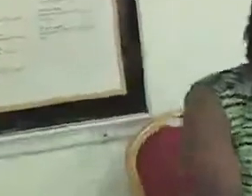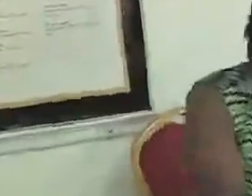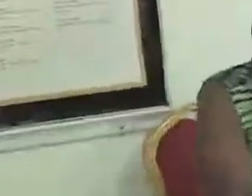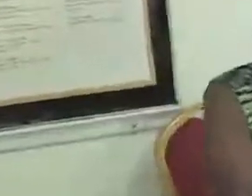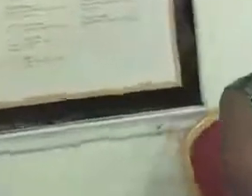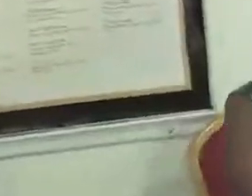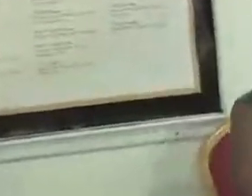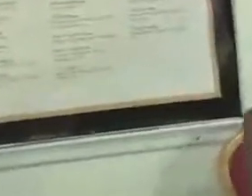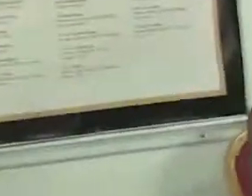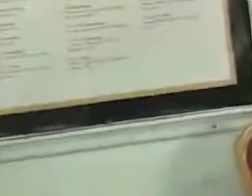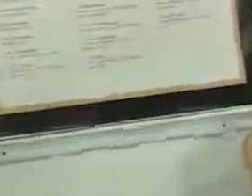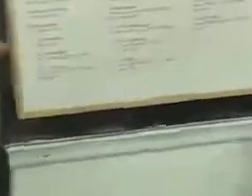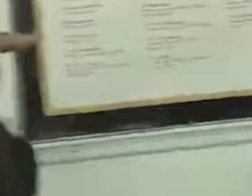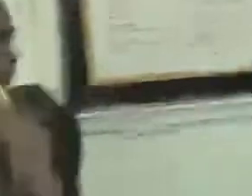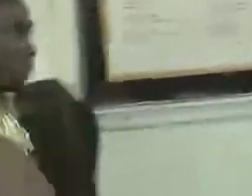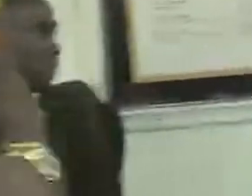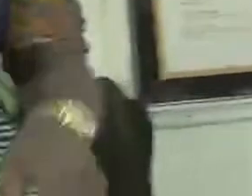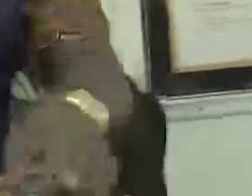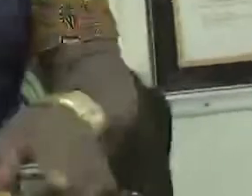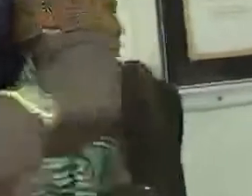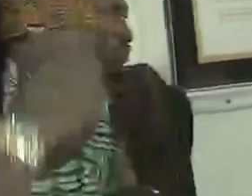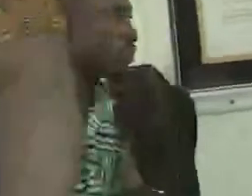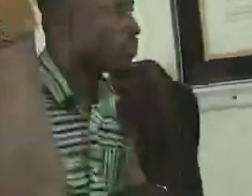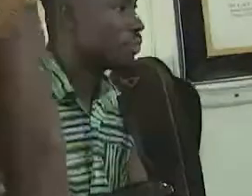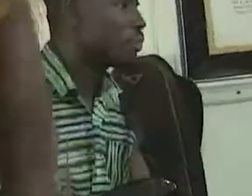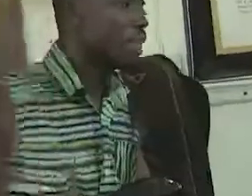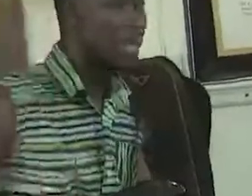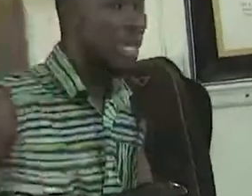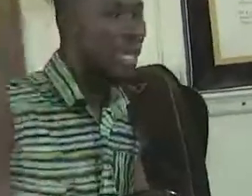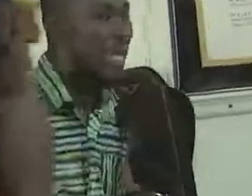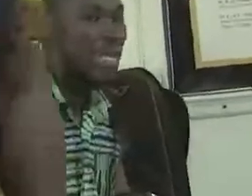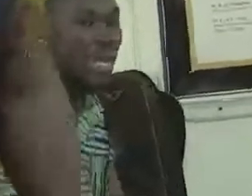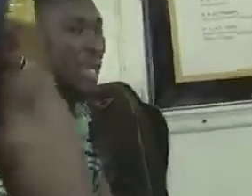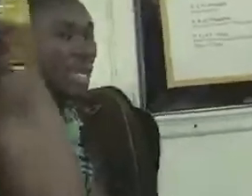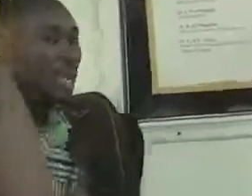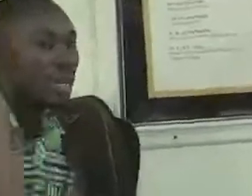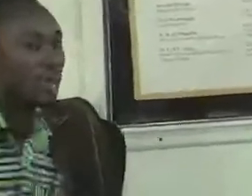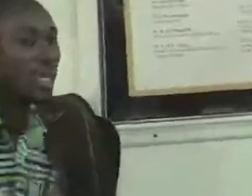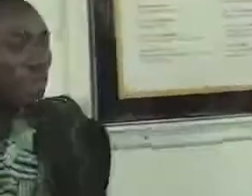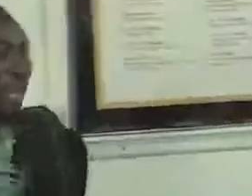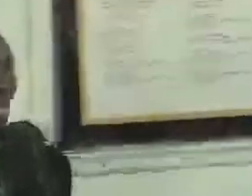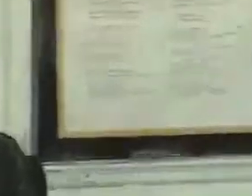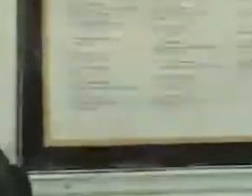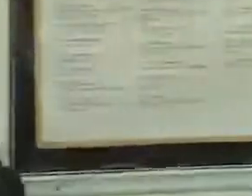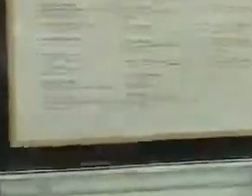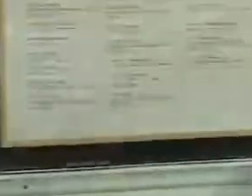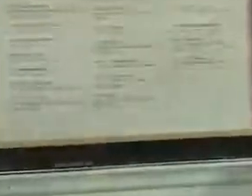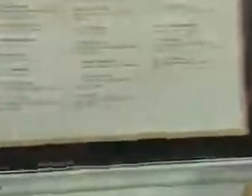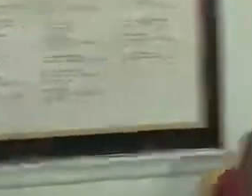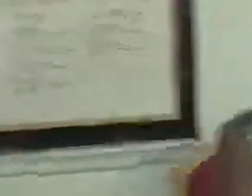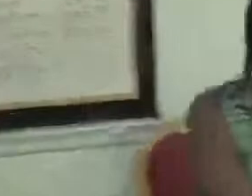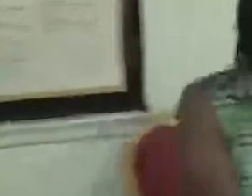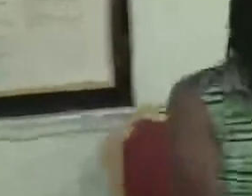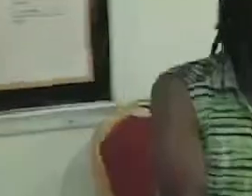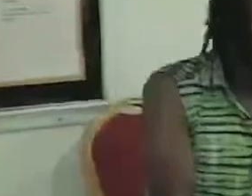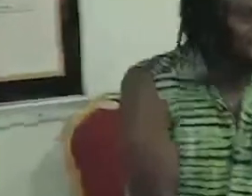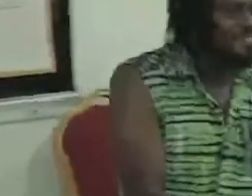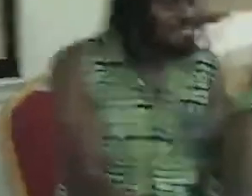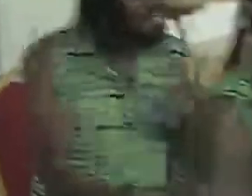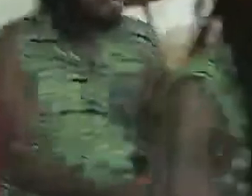Aye, uni penyo, suru ni pa. Aye, uni penye kra.